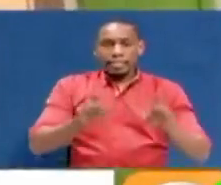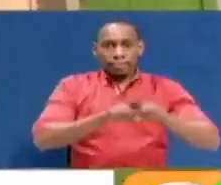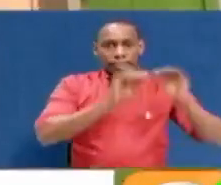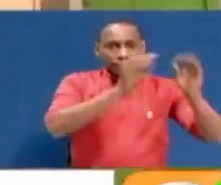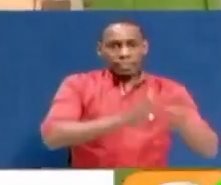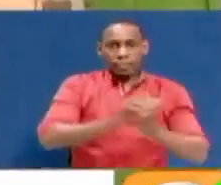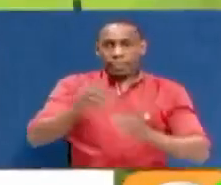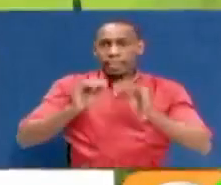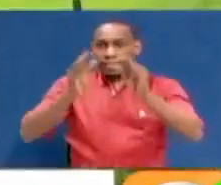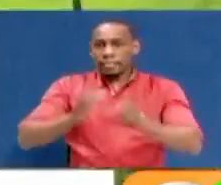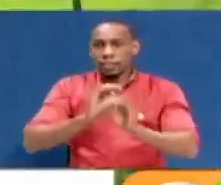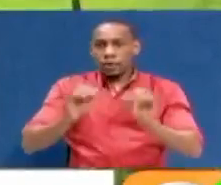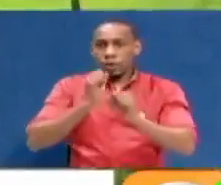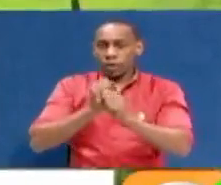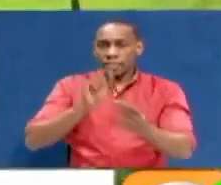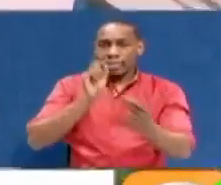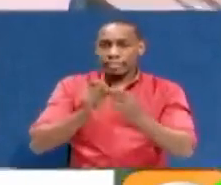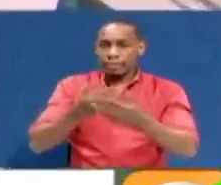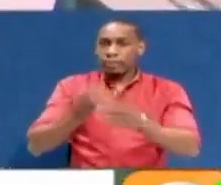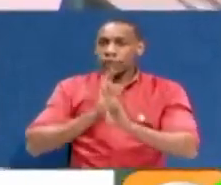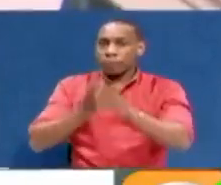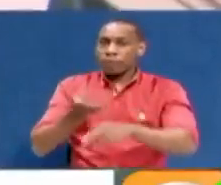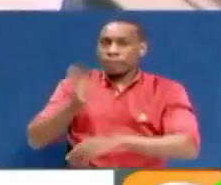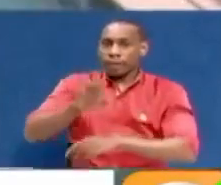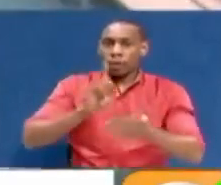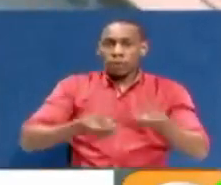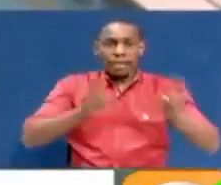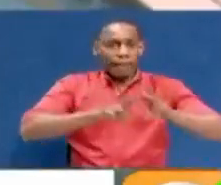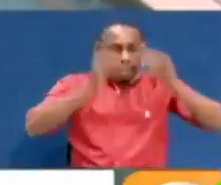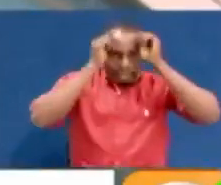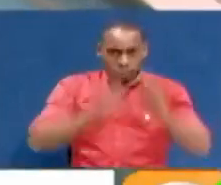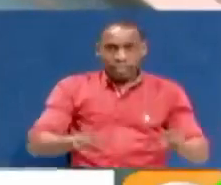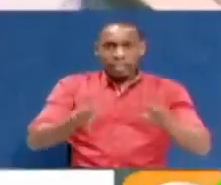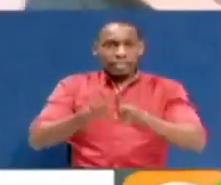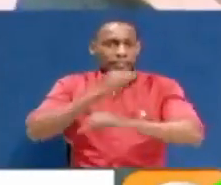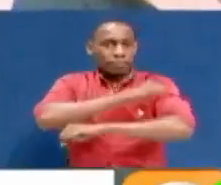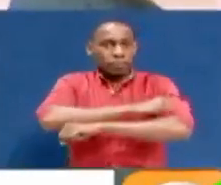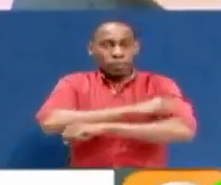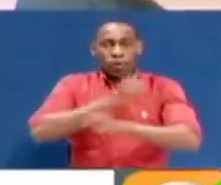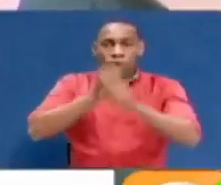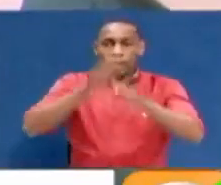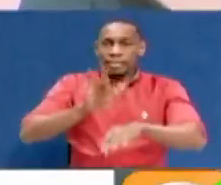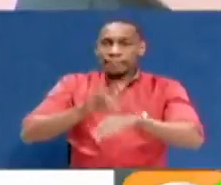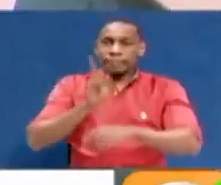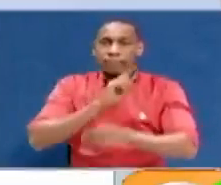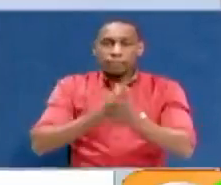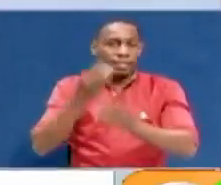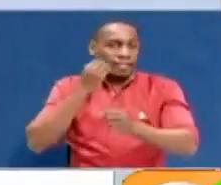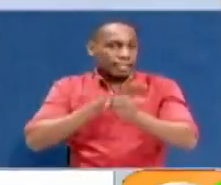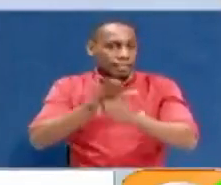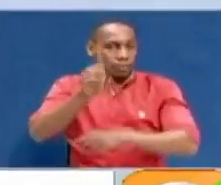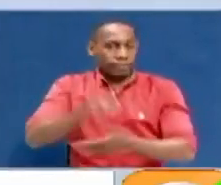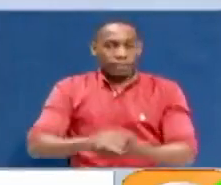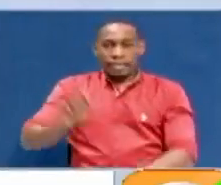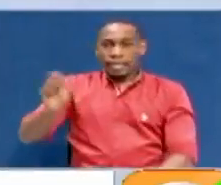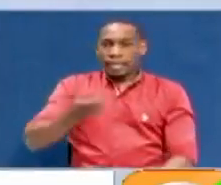teachers and non-teaching staff be tested before reporting to school? What happens if a student or school staff is infected with COVID-19? The